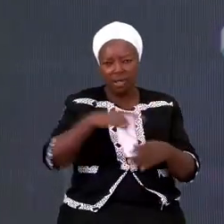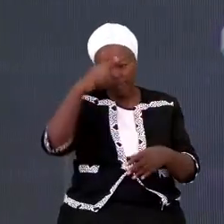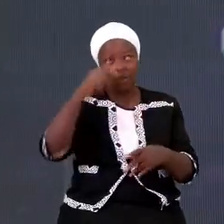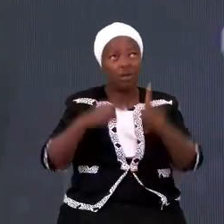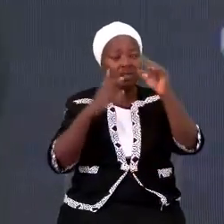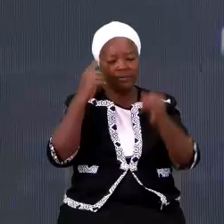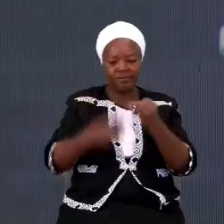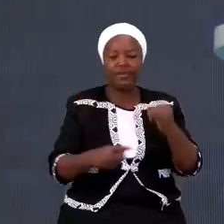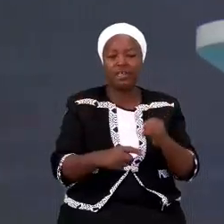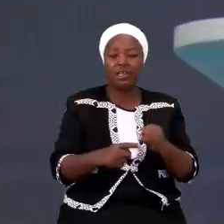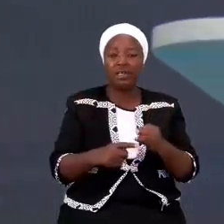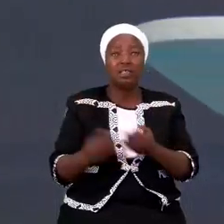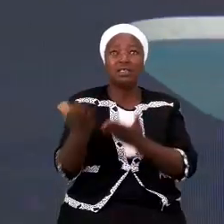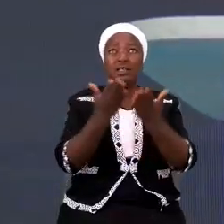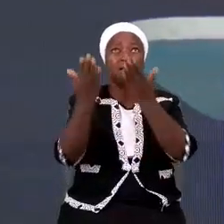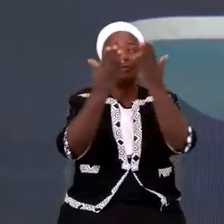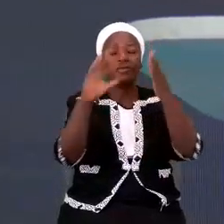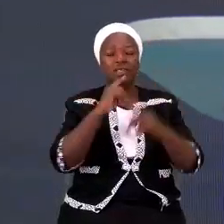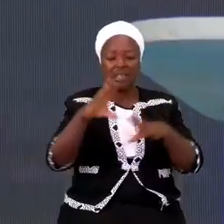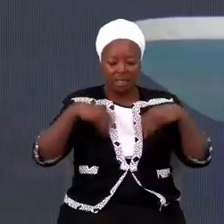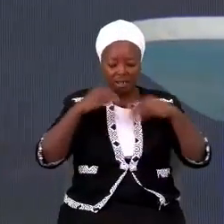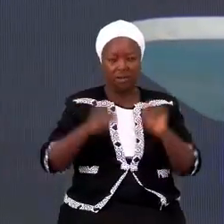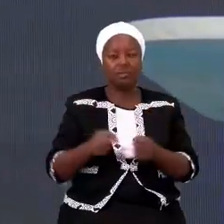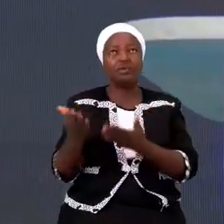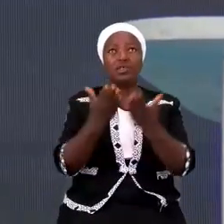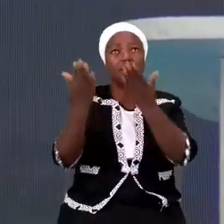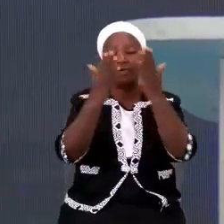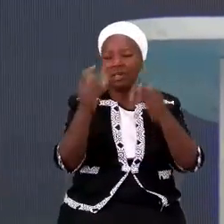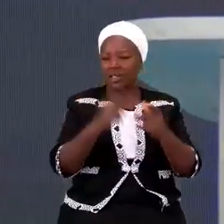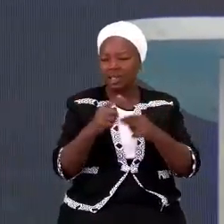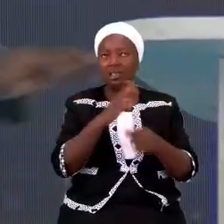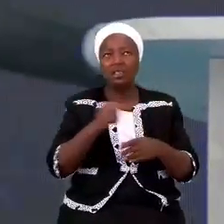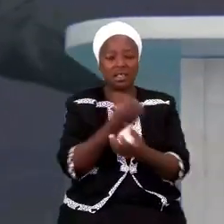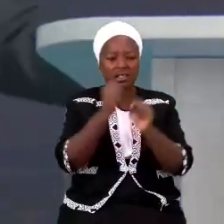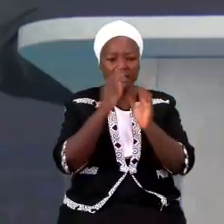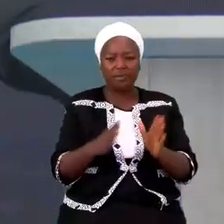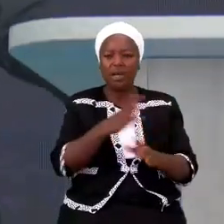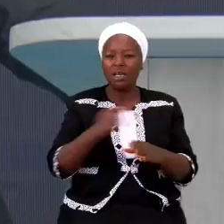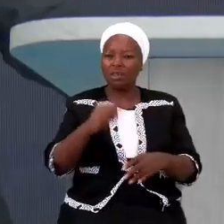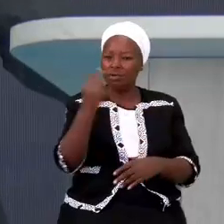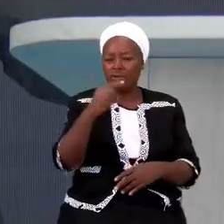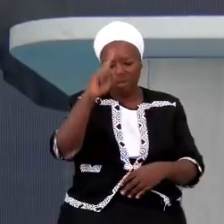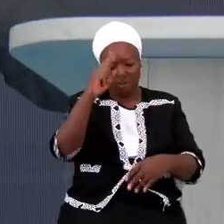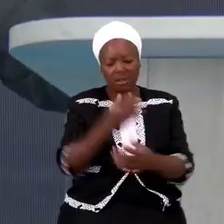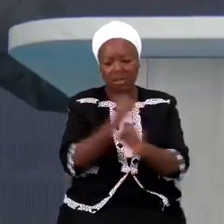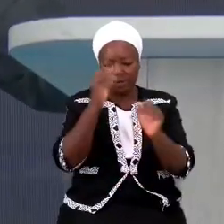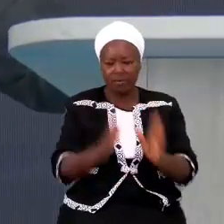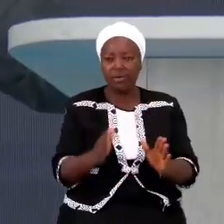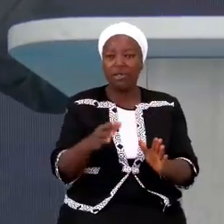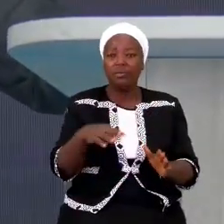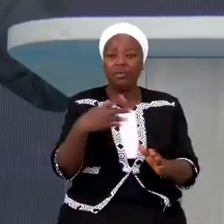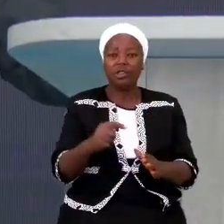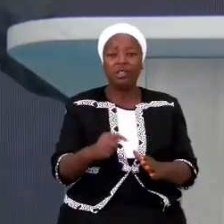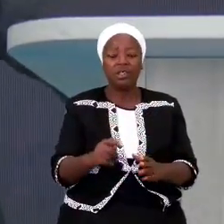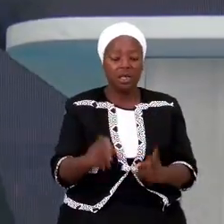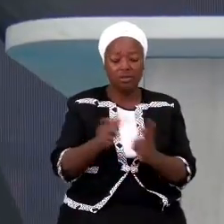the only Savior, the appointed Savior from God the Father in heaven. He made that